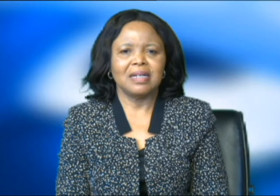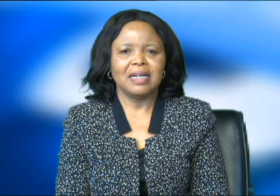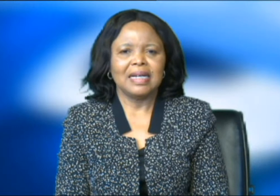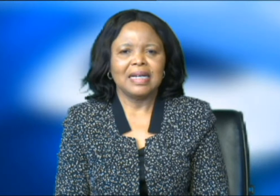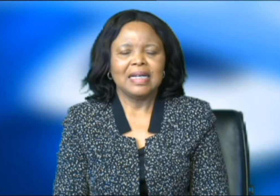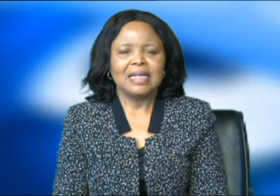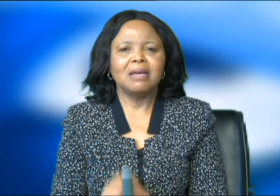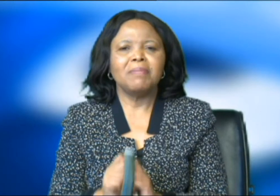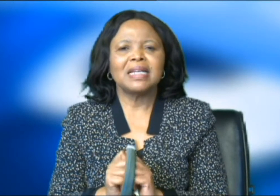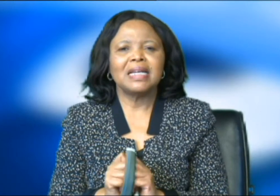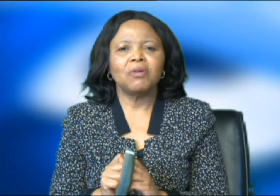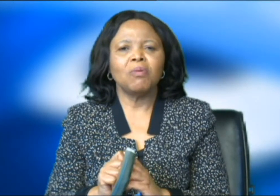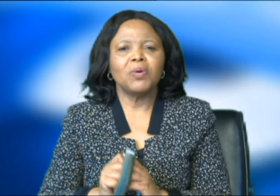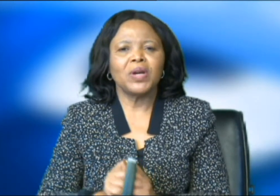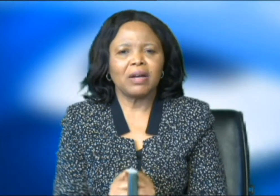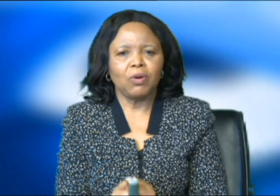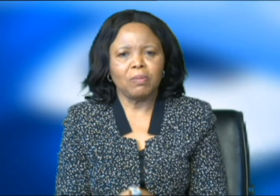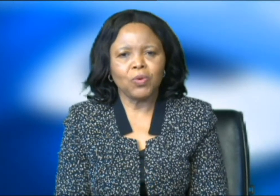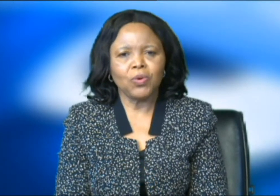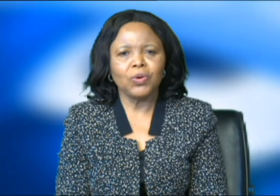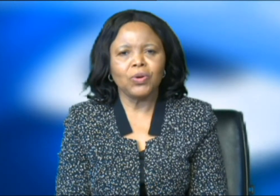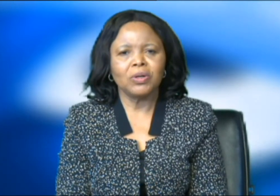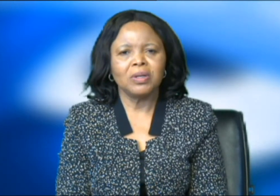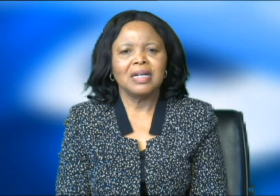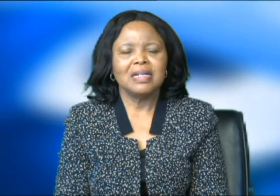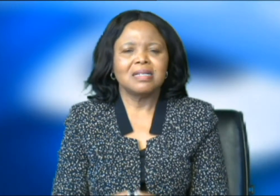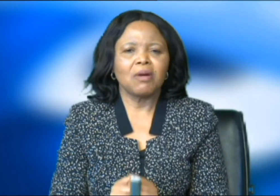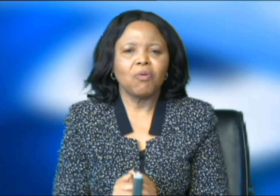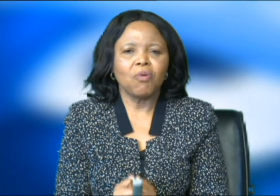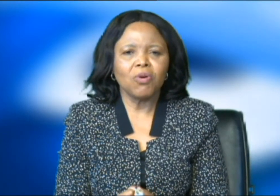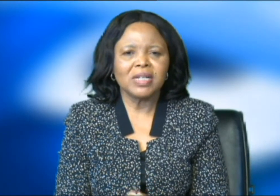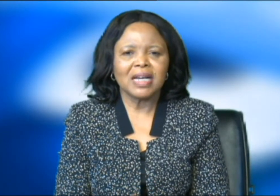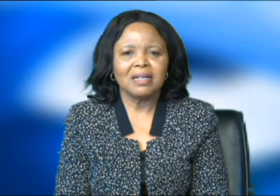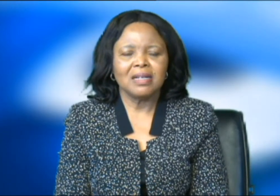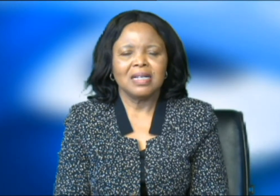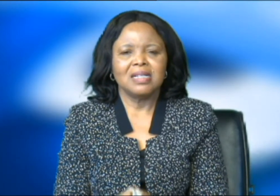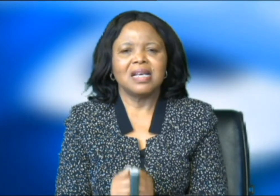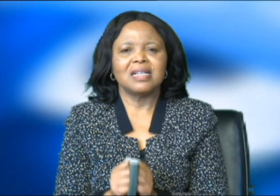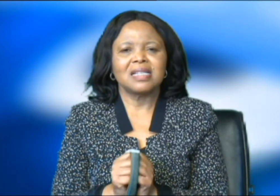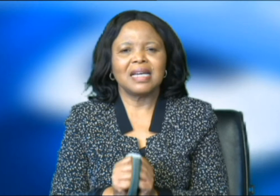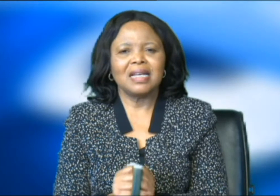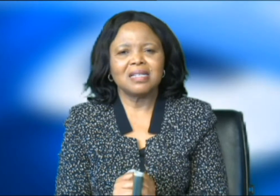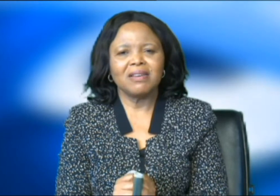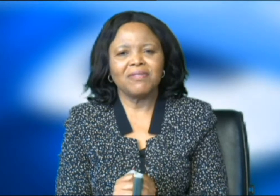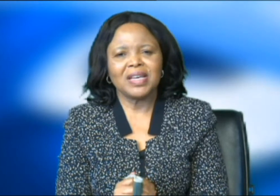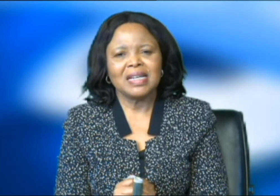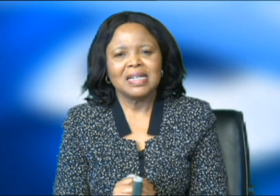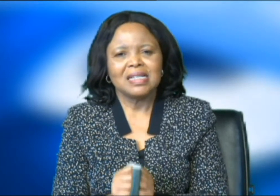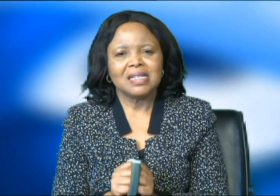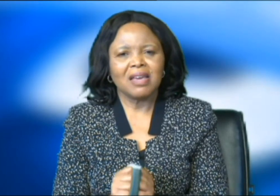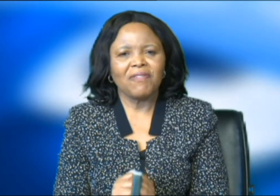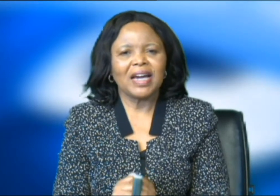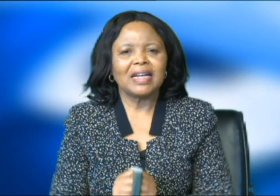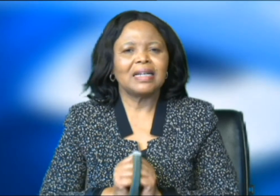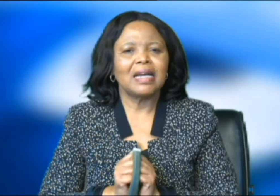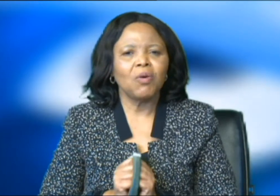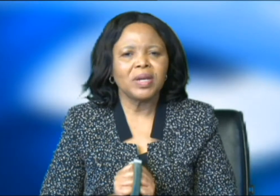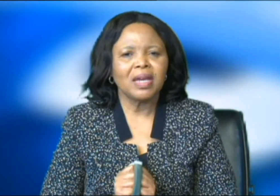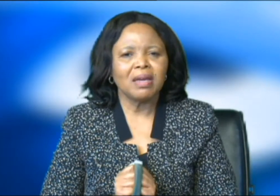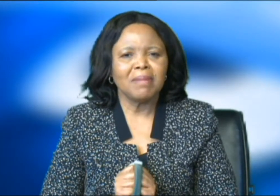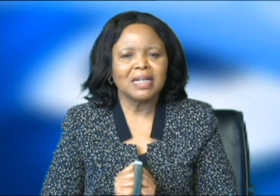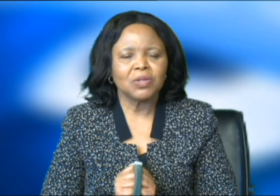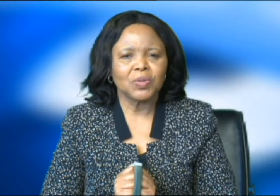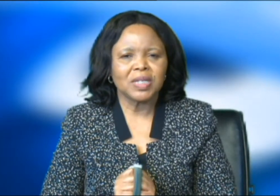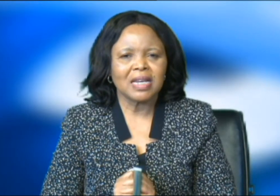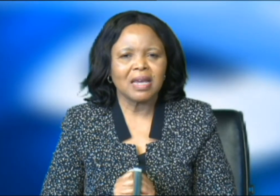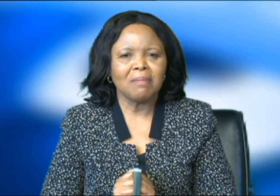sikhathi nine bekunene kungumonakalo lomkhulu lo siyakukhuta siyasicela sive singive kahle